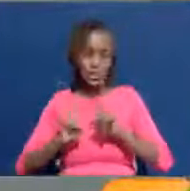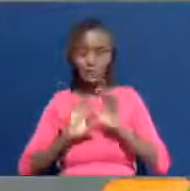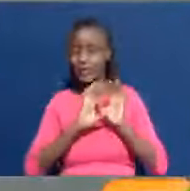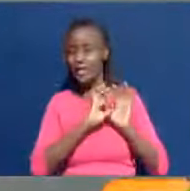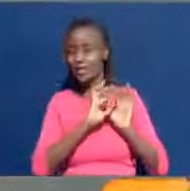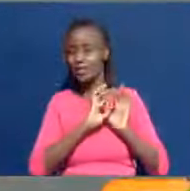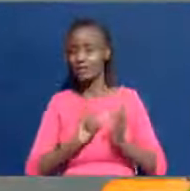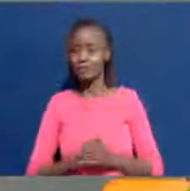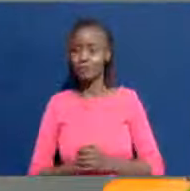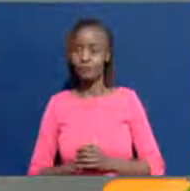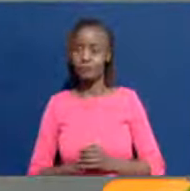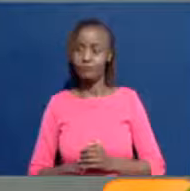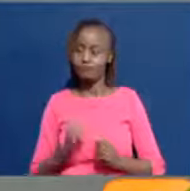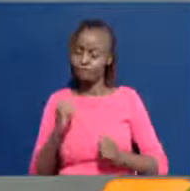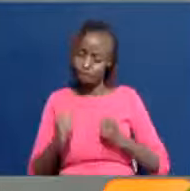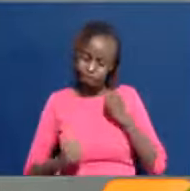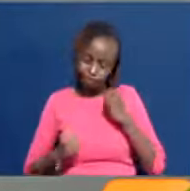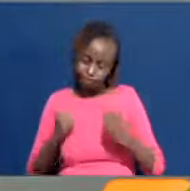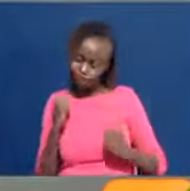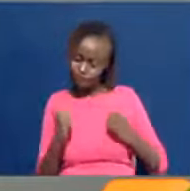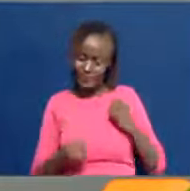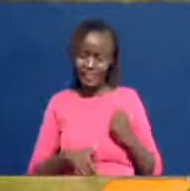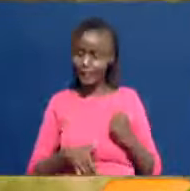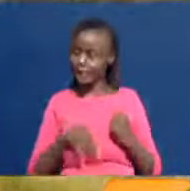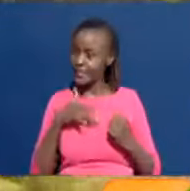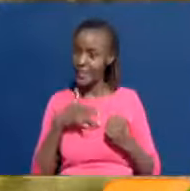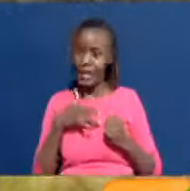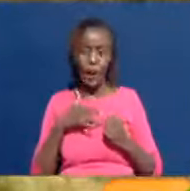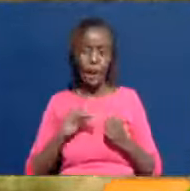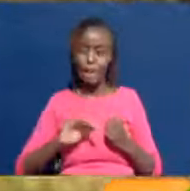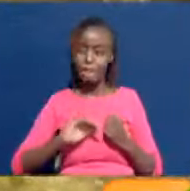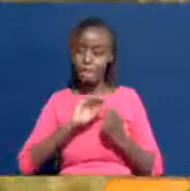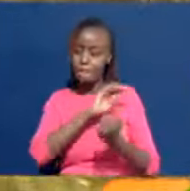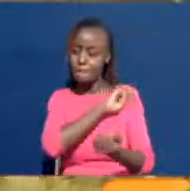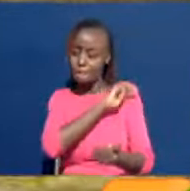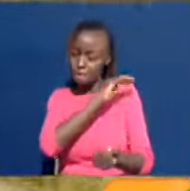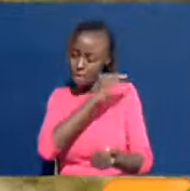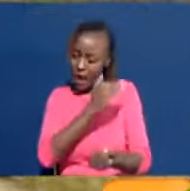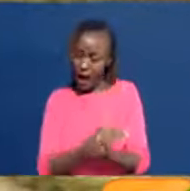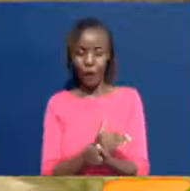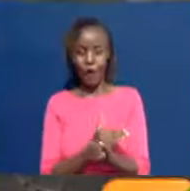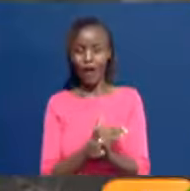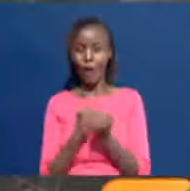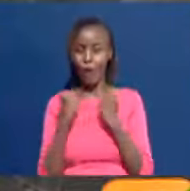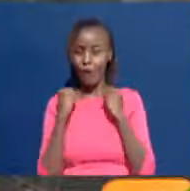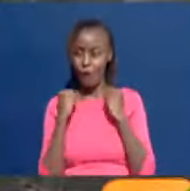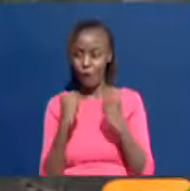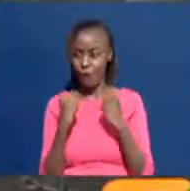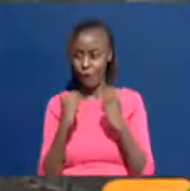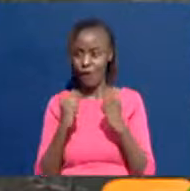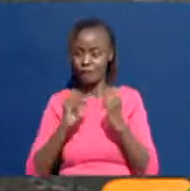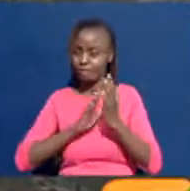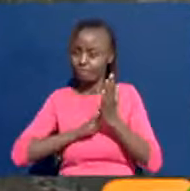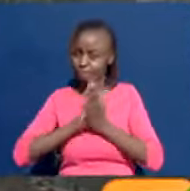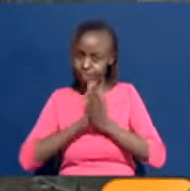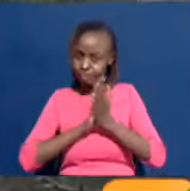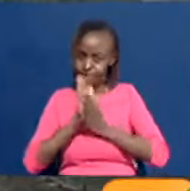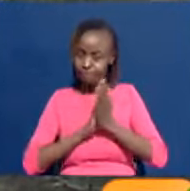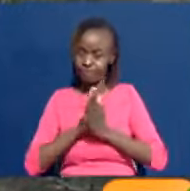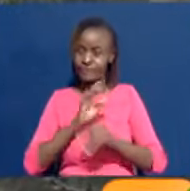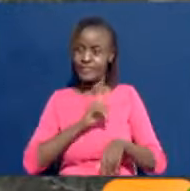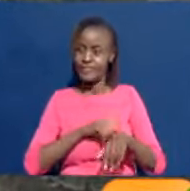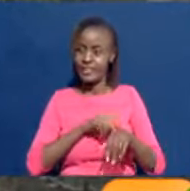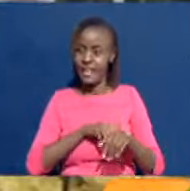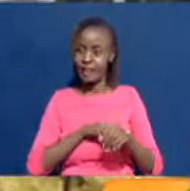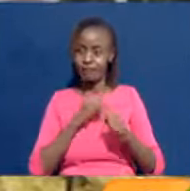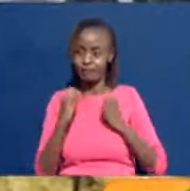culture. The runners are getting a chance to feel the power of the mountains under their feet, as the marathon theme stated, as they moved from one mountain